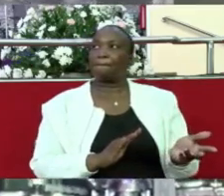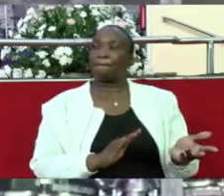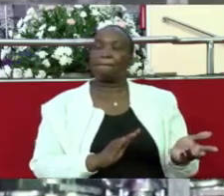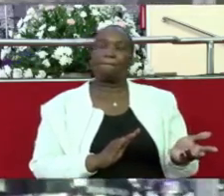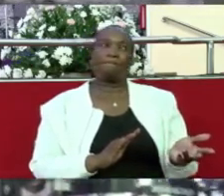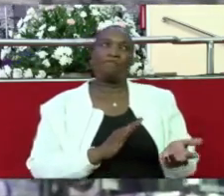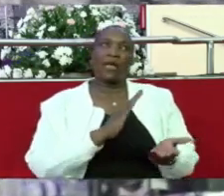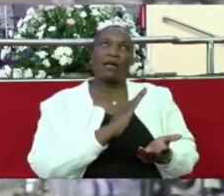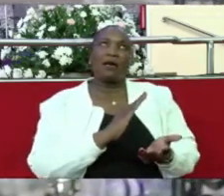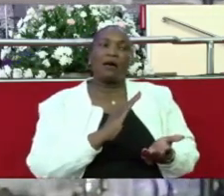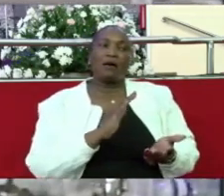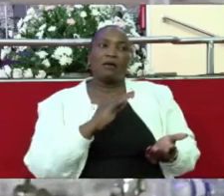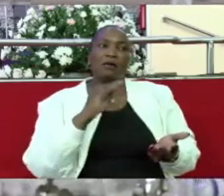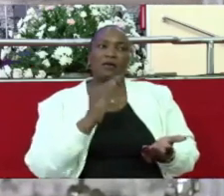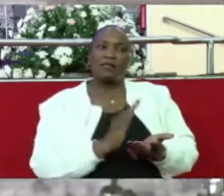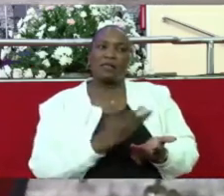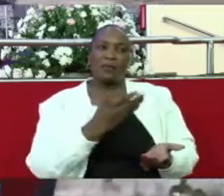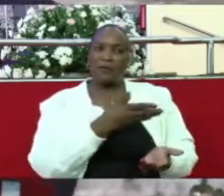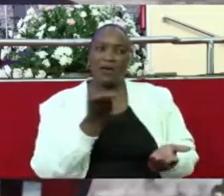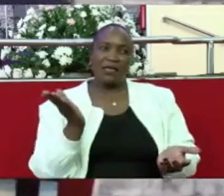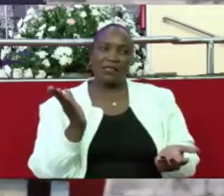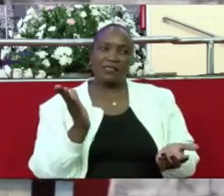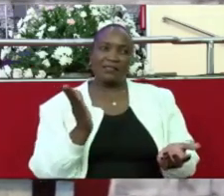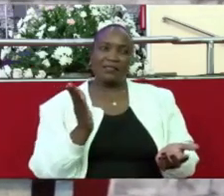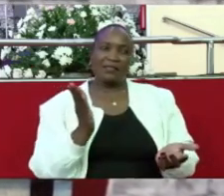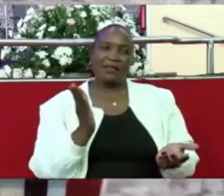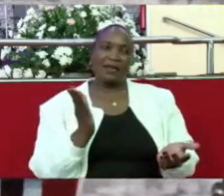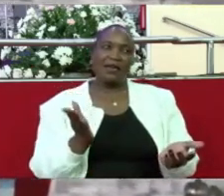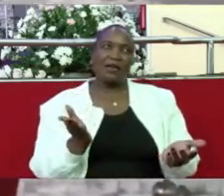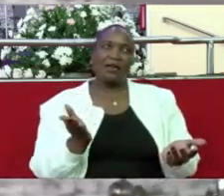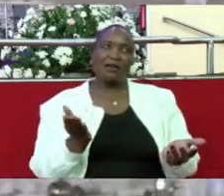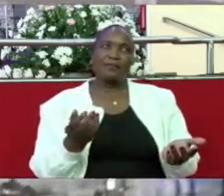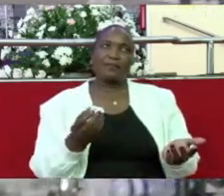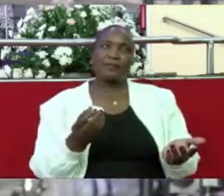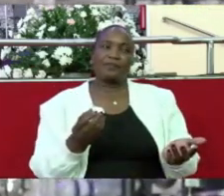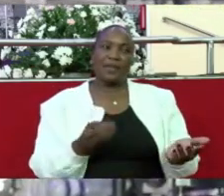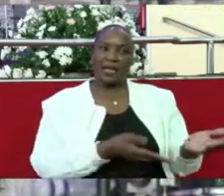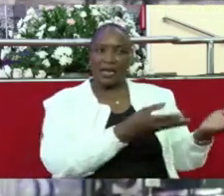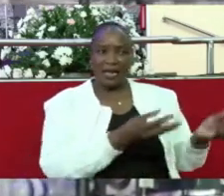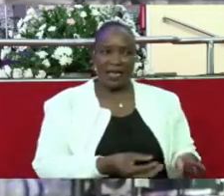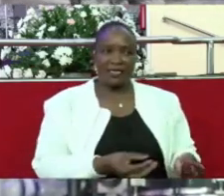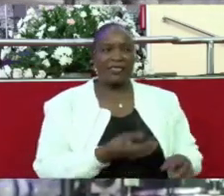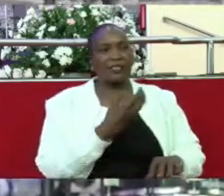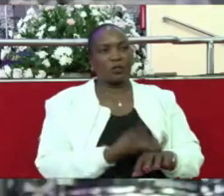houses because they look beautiful. It is not any man's work that